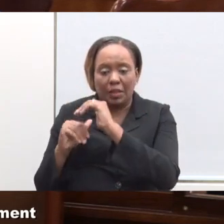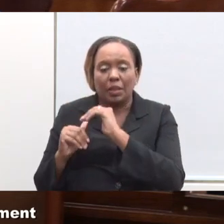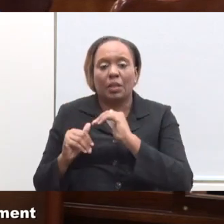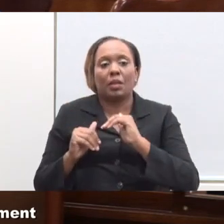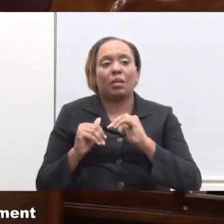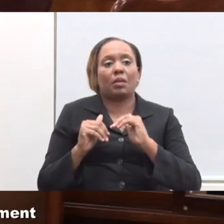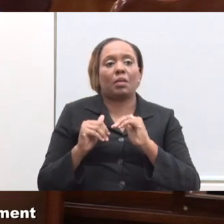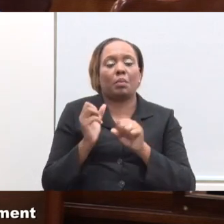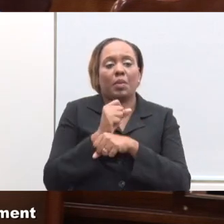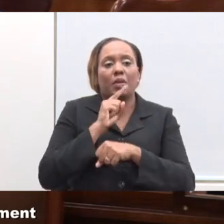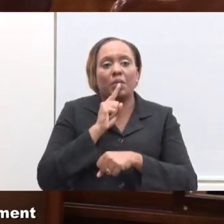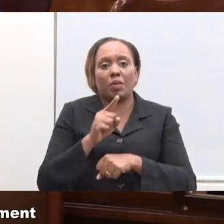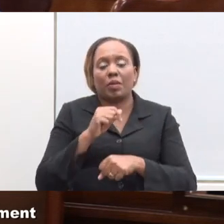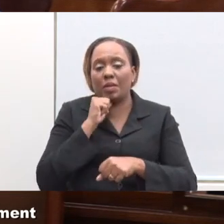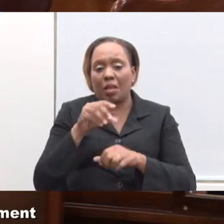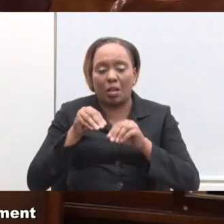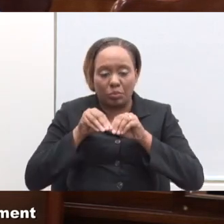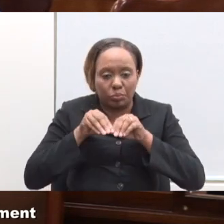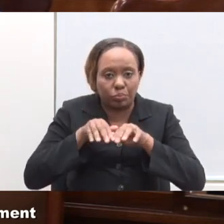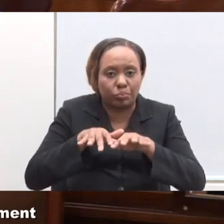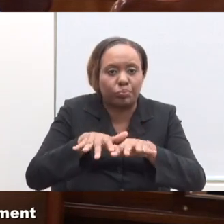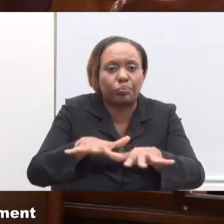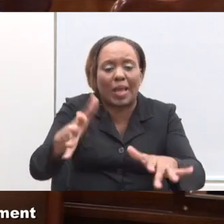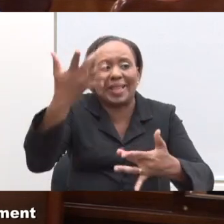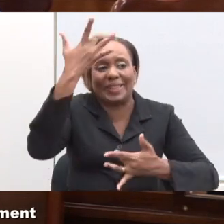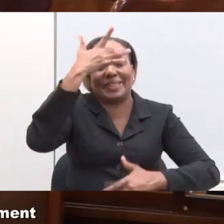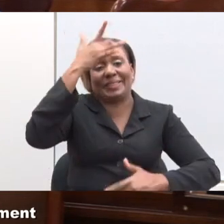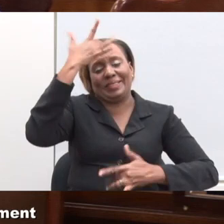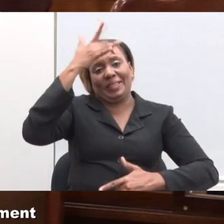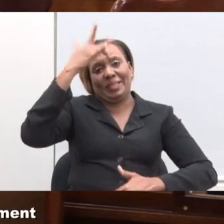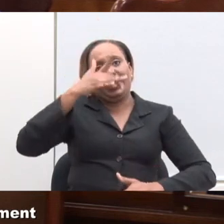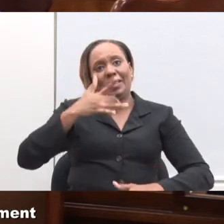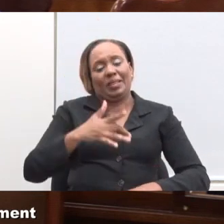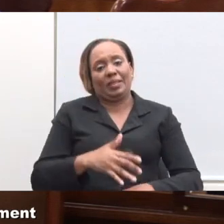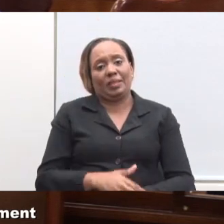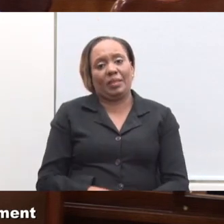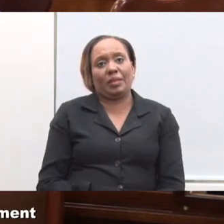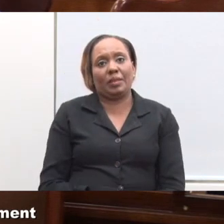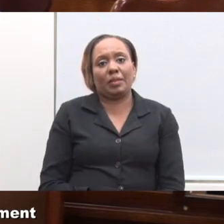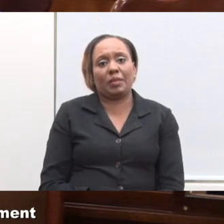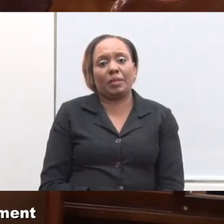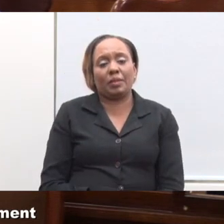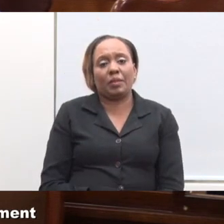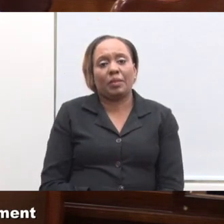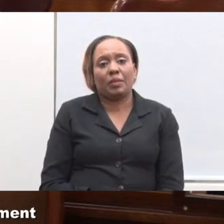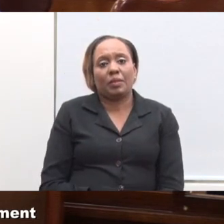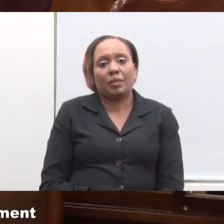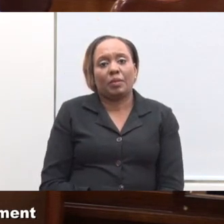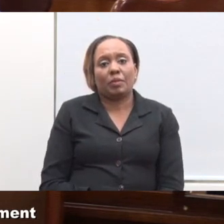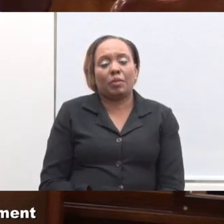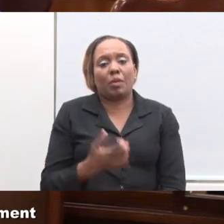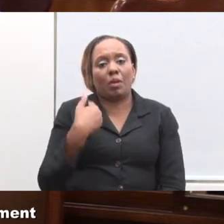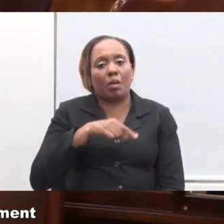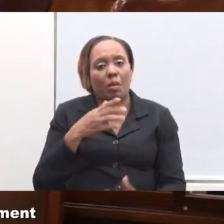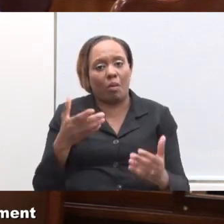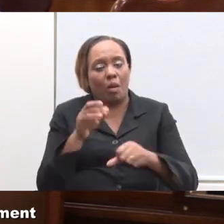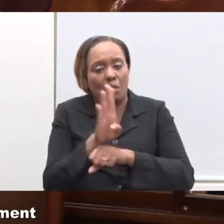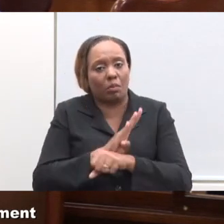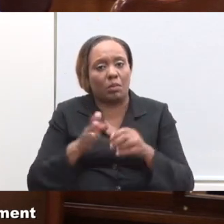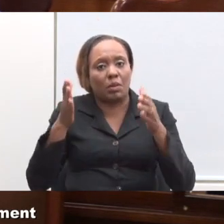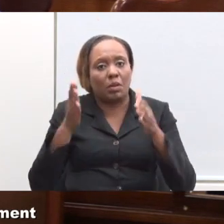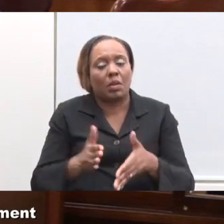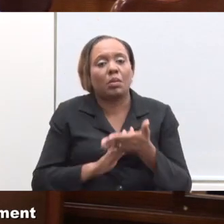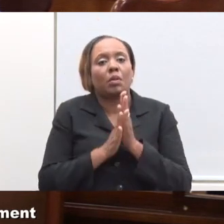make sure that we can manage the process and to keep our ultimate aim is to allow Barbadians to recover